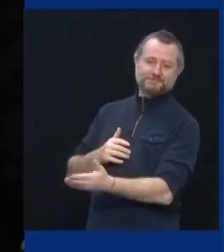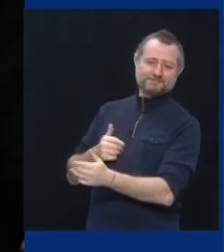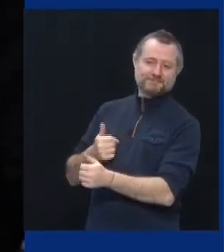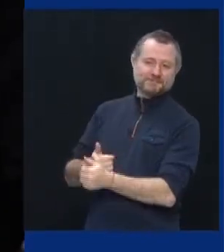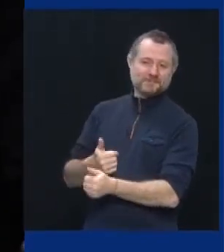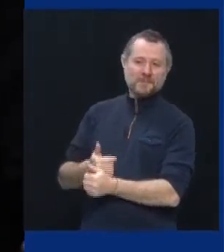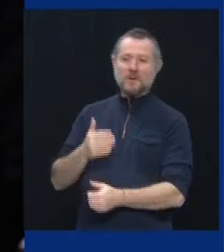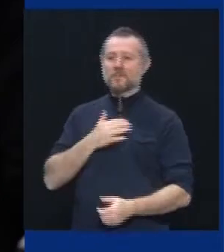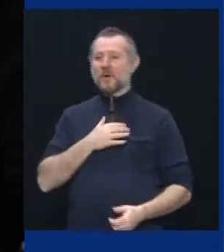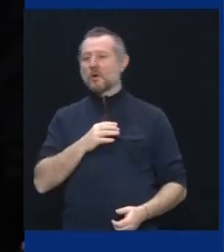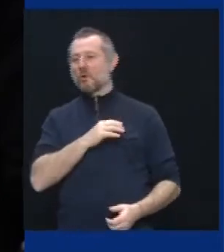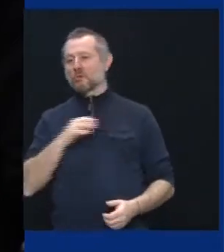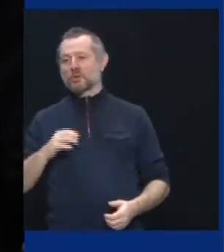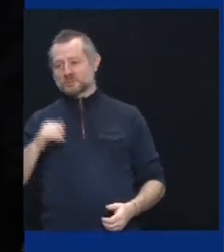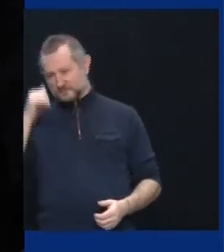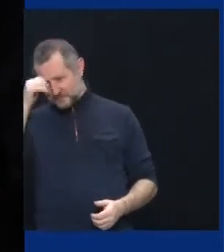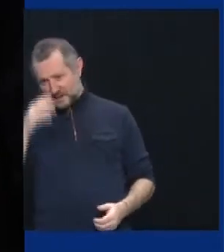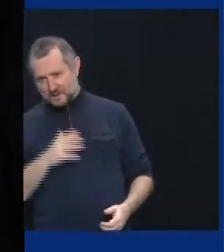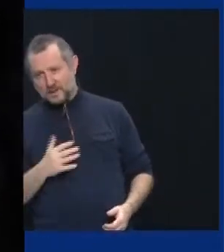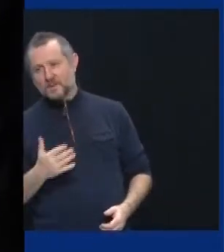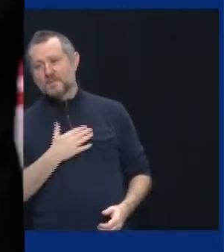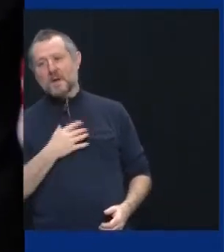congressman, always. Oh, my always, congressman.